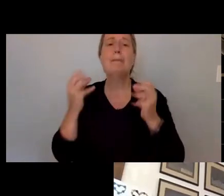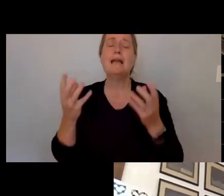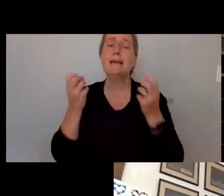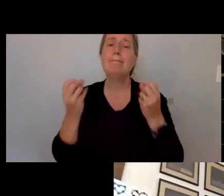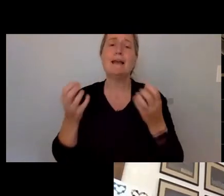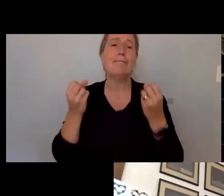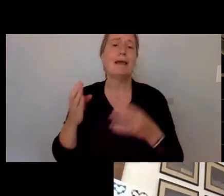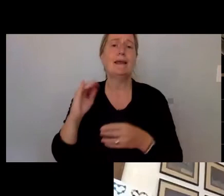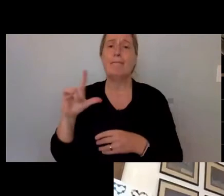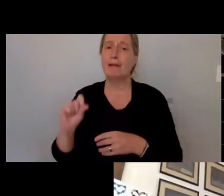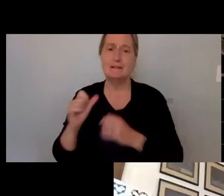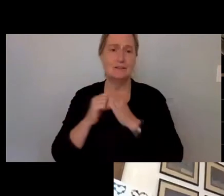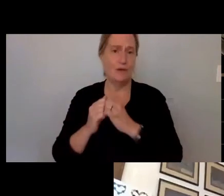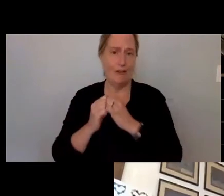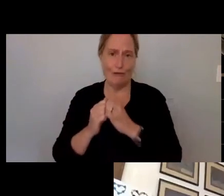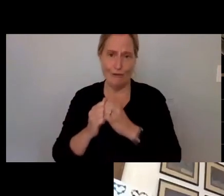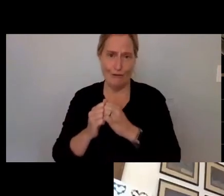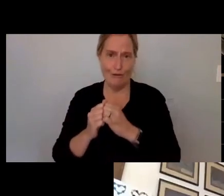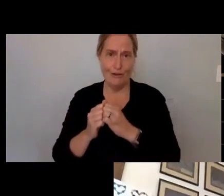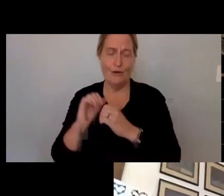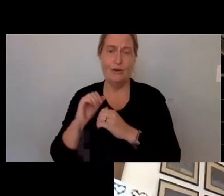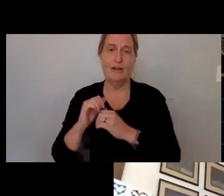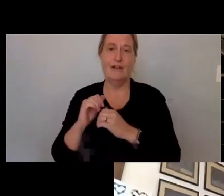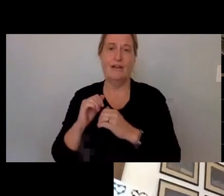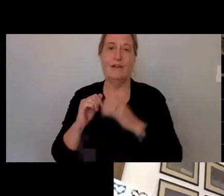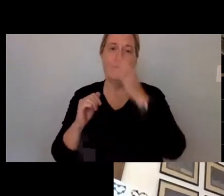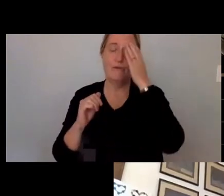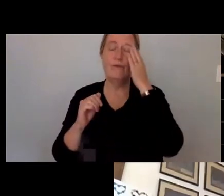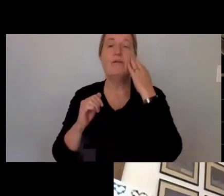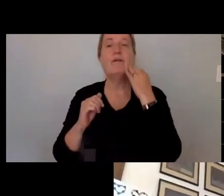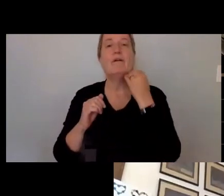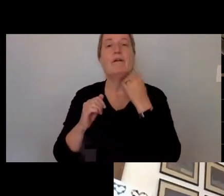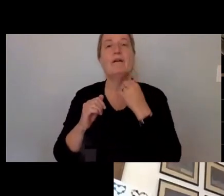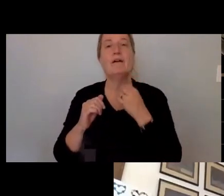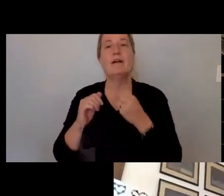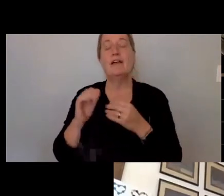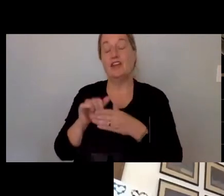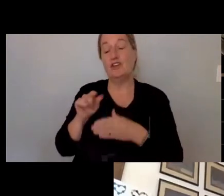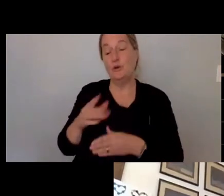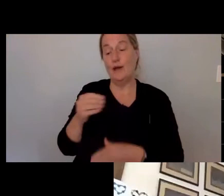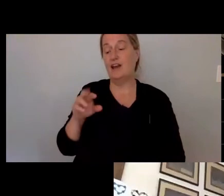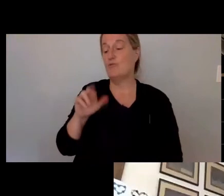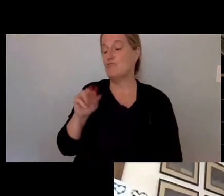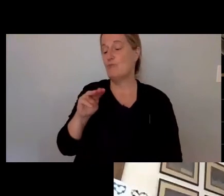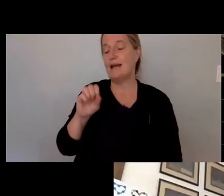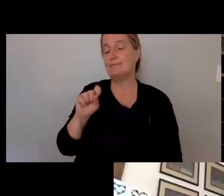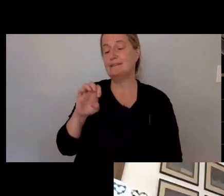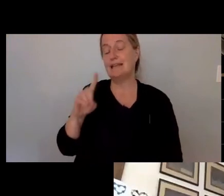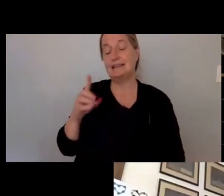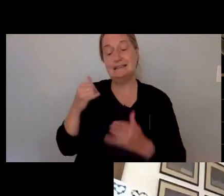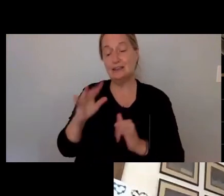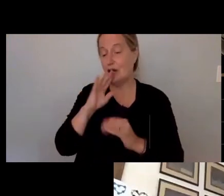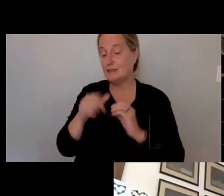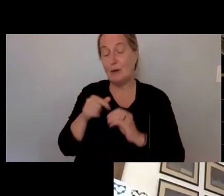that mission and vision that you established years ago, and that Ramstad still talks about to this day, and you still talk about.